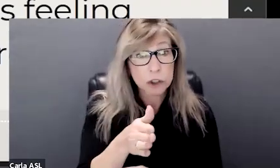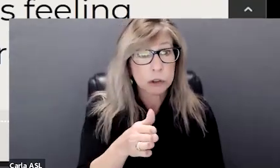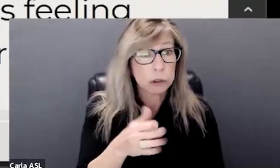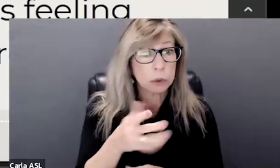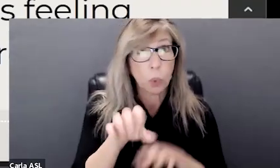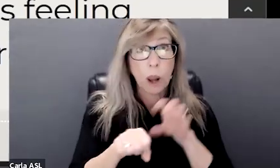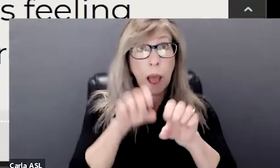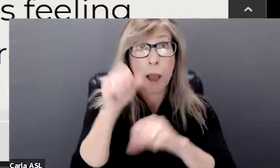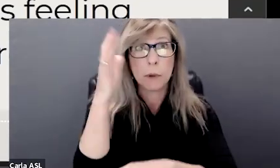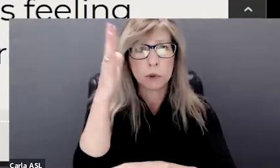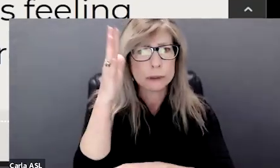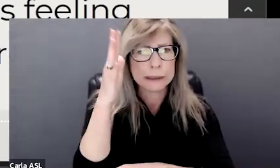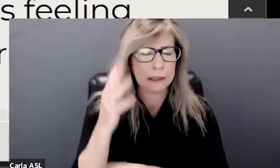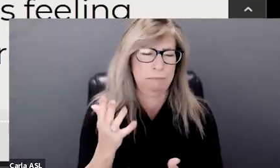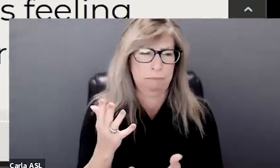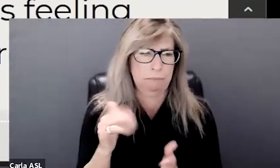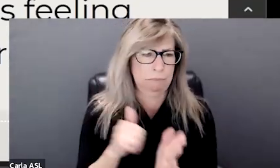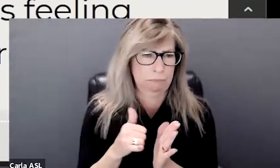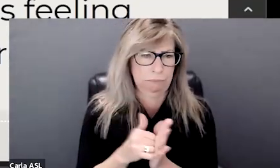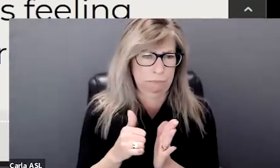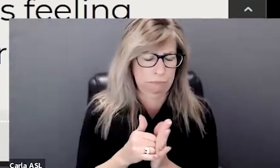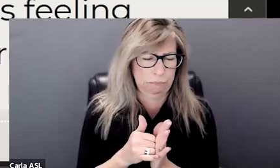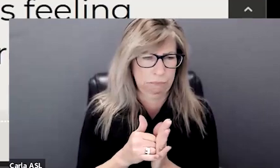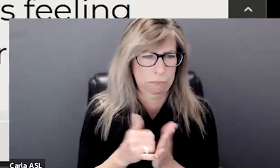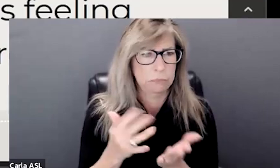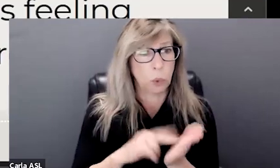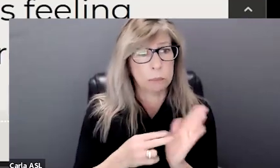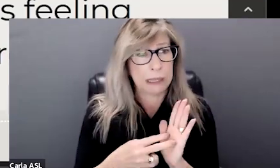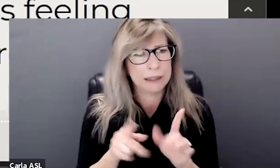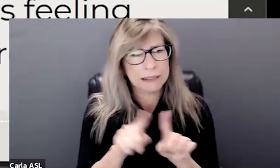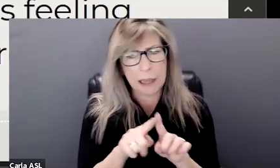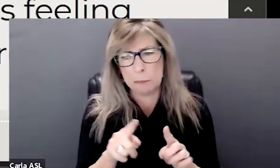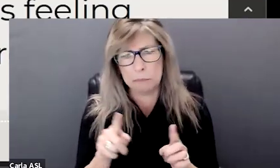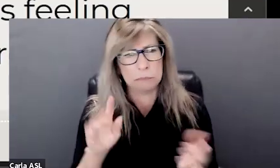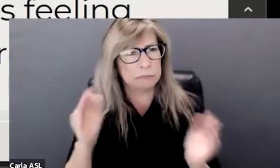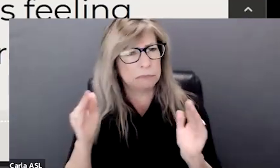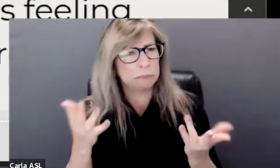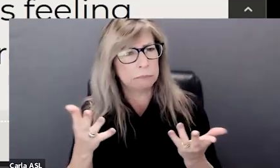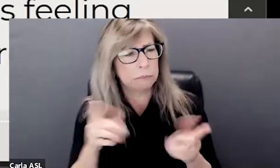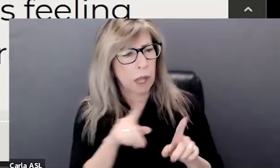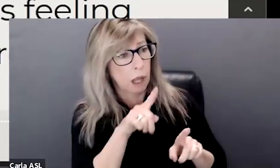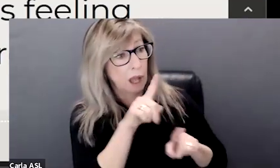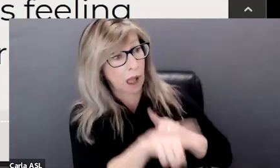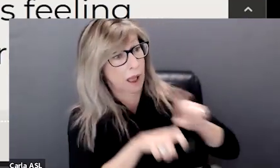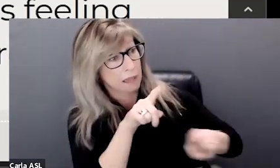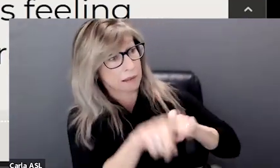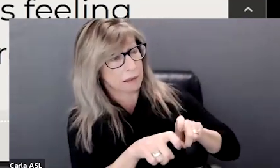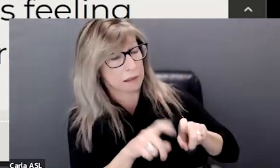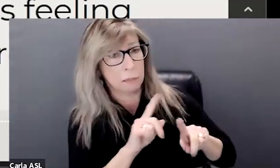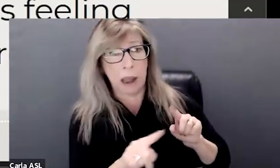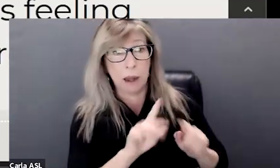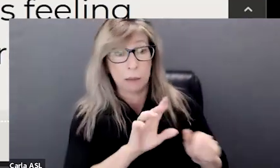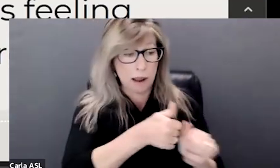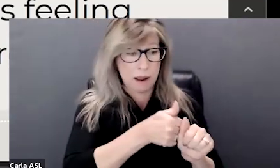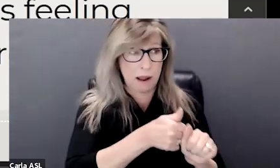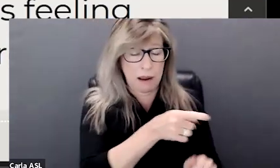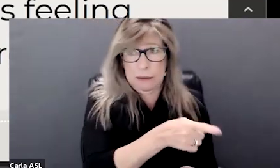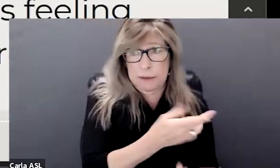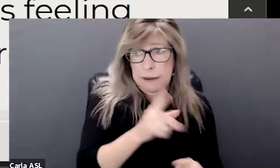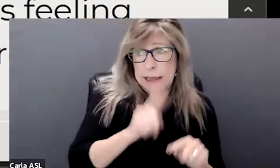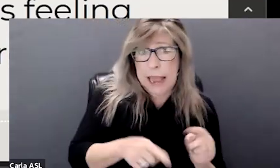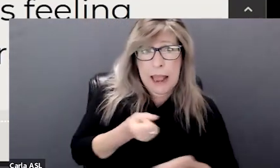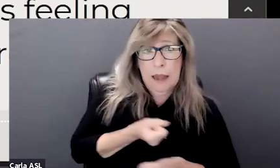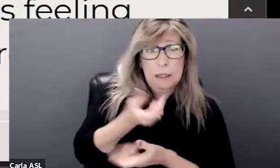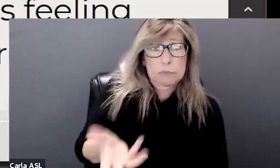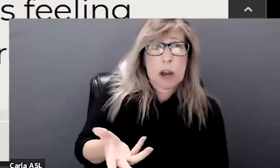you ask someone questions that don't allow them in their way to express who they are and what they can do,